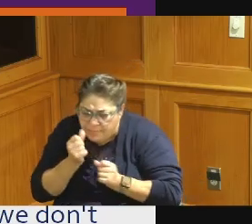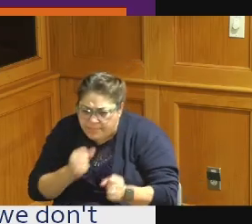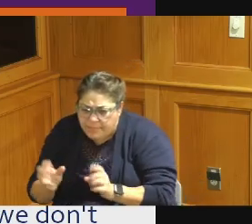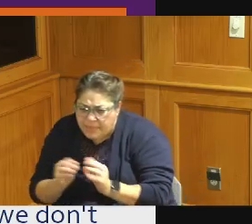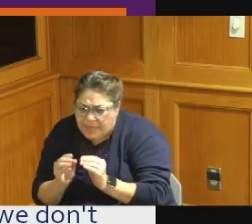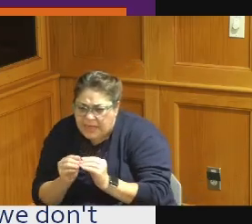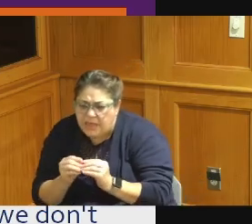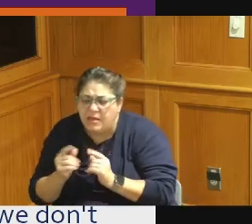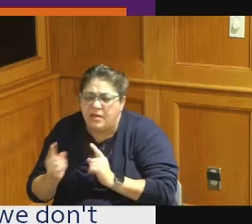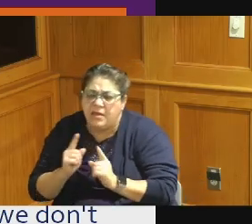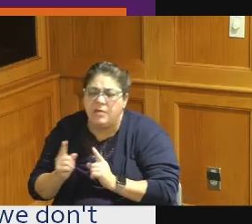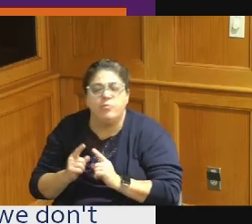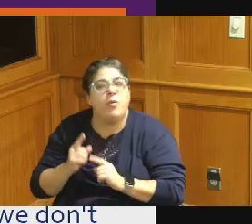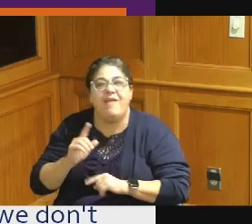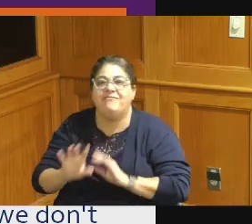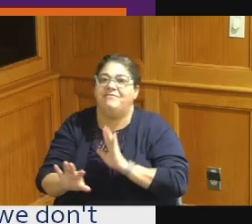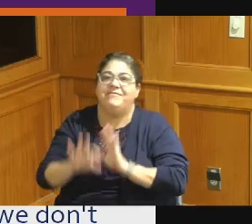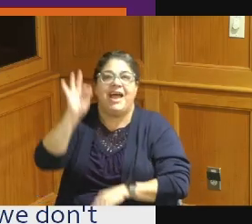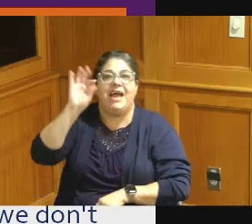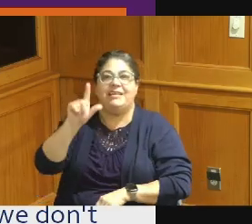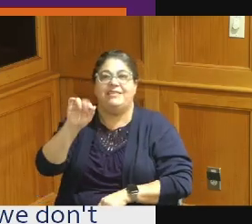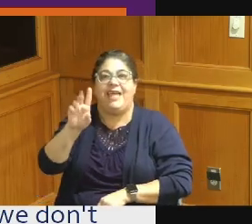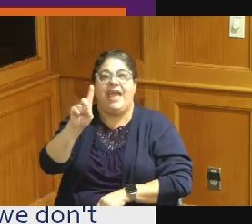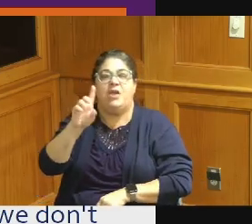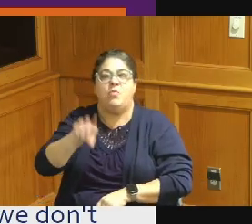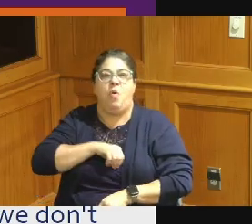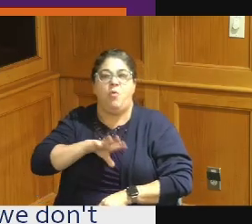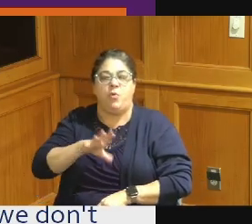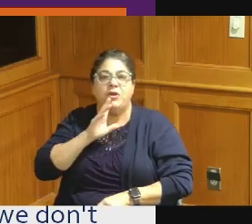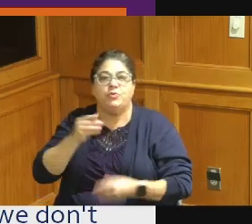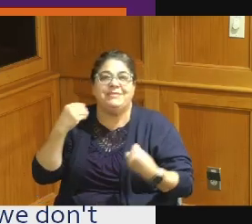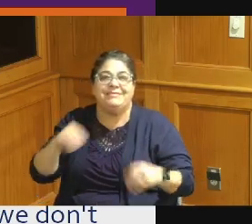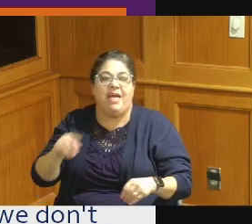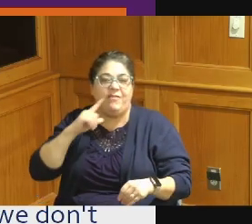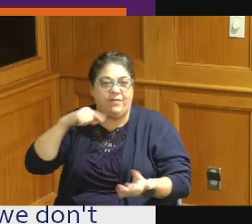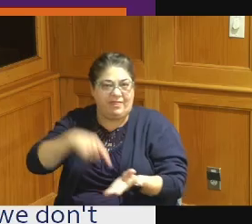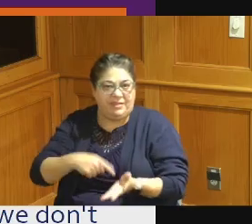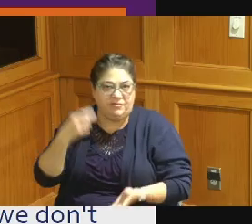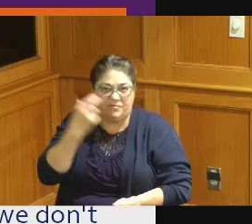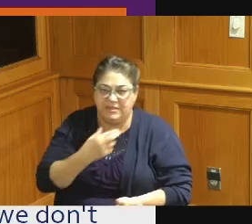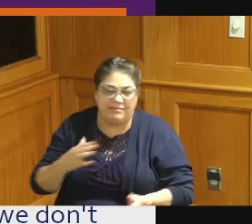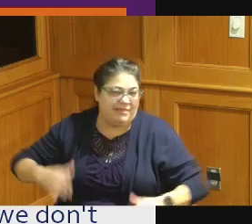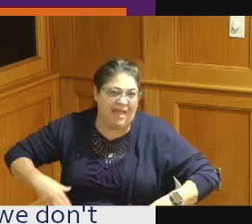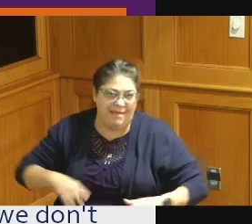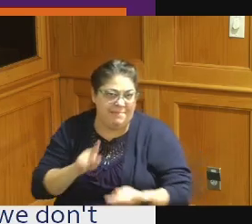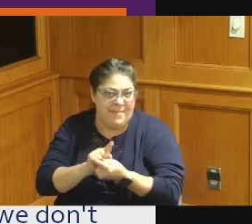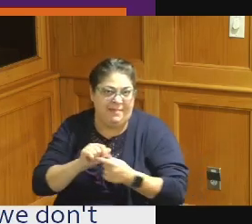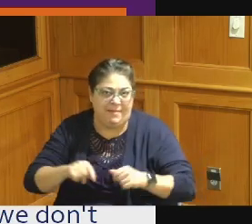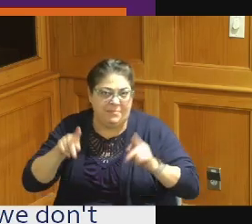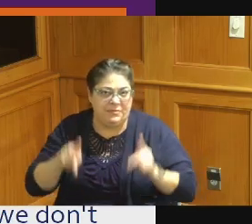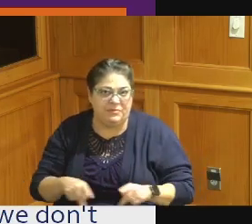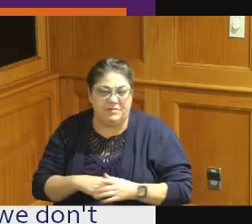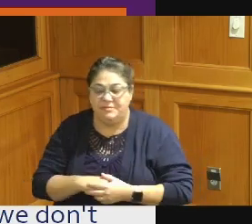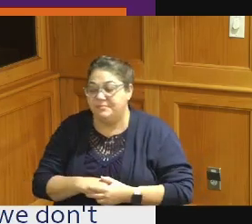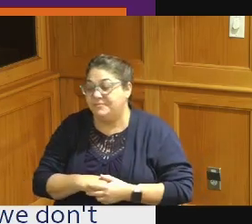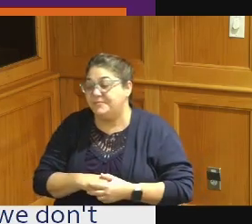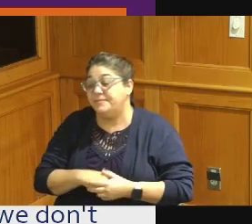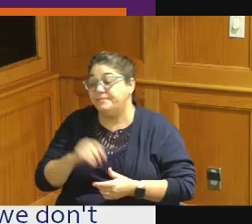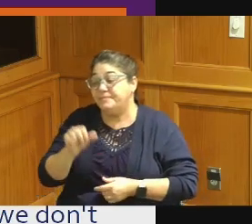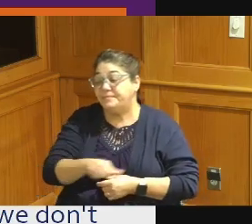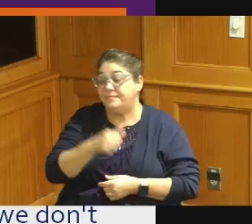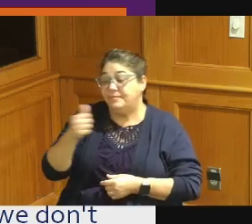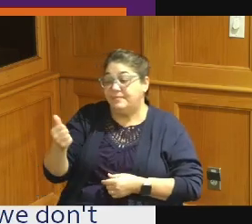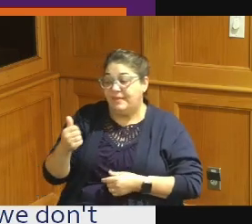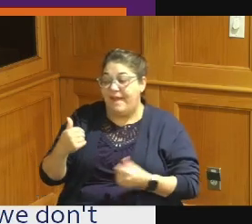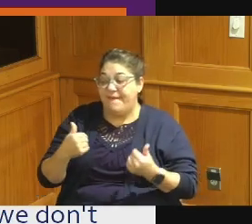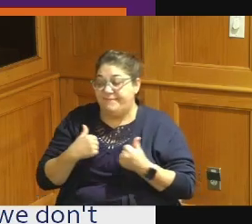But they haven't yet made the match yet with the landowner who wants to sell for this purpose. The other big piece here is that we do have, and this is